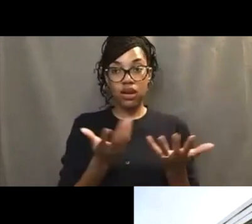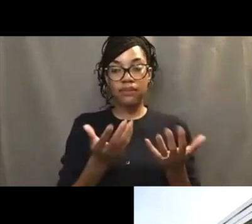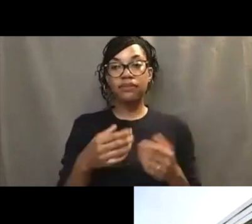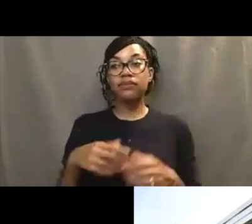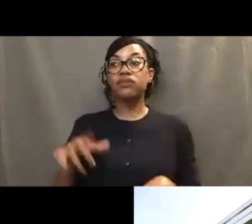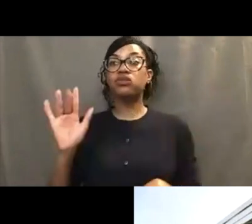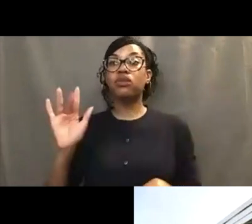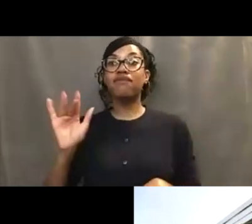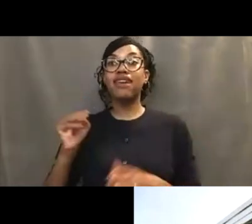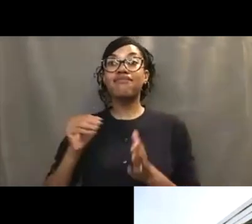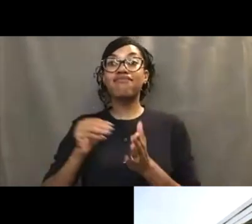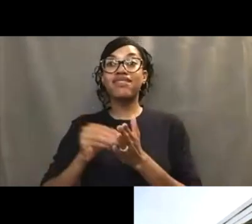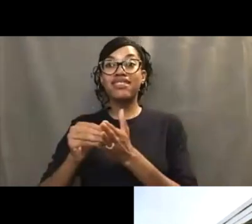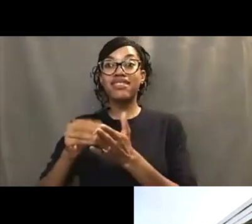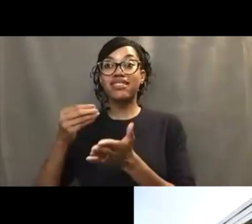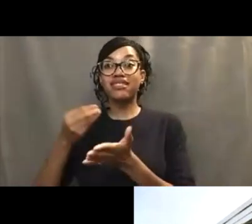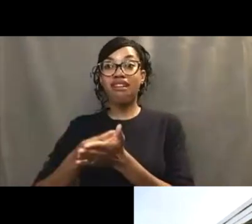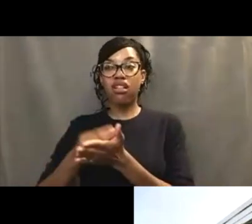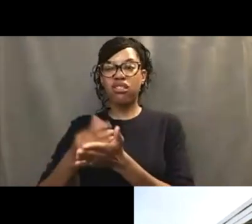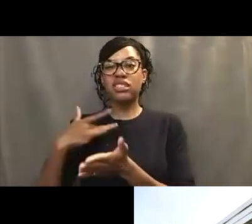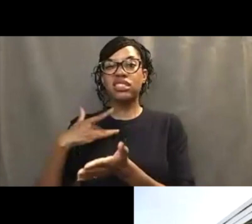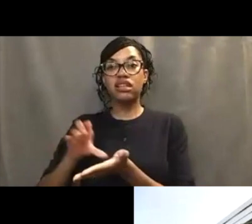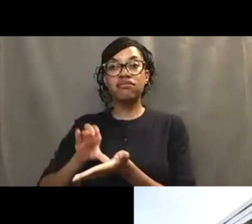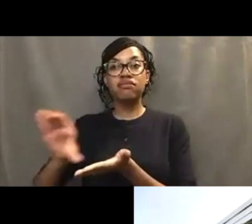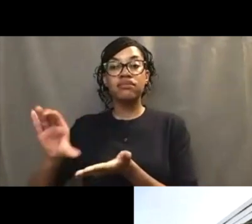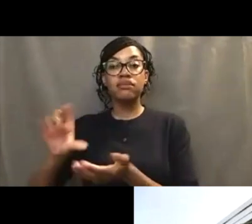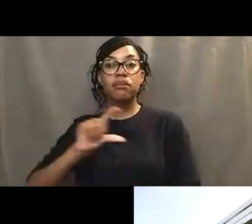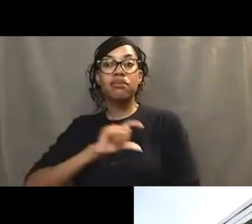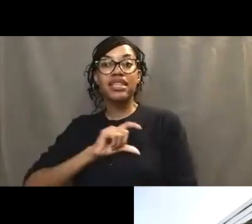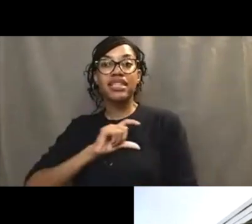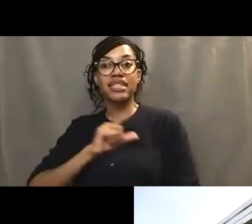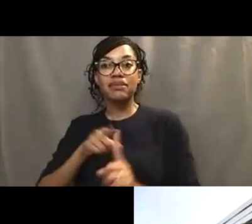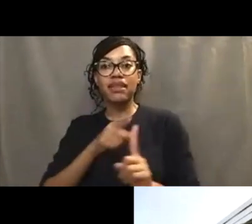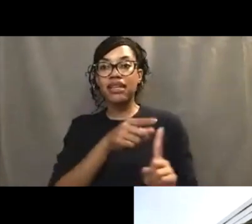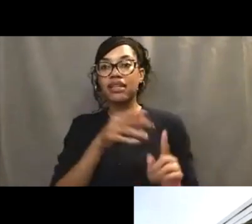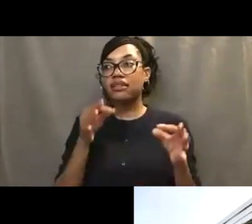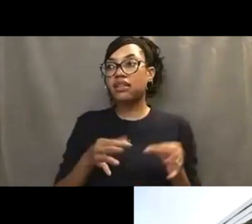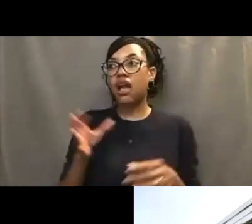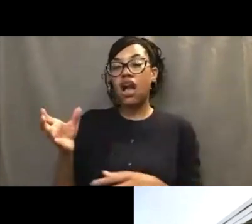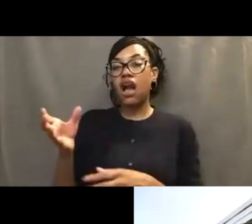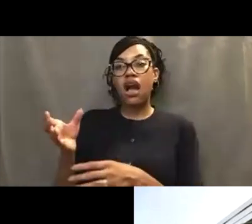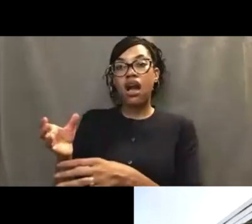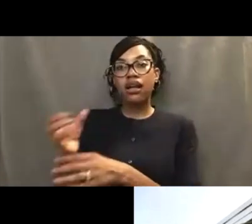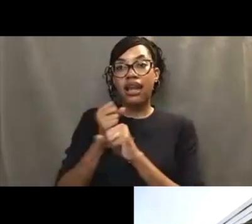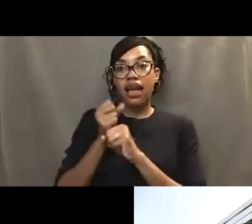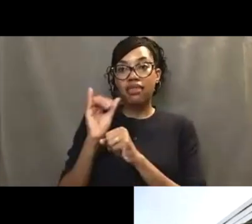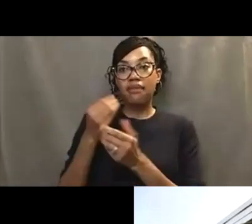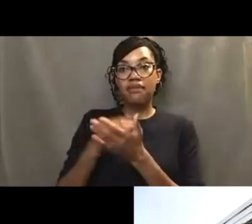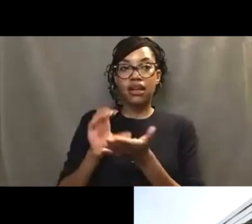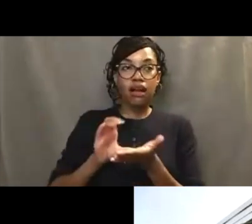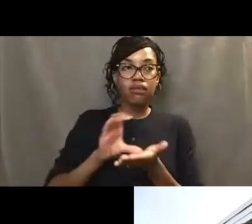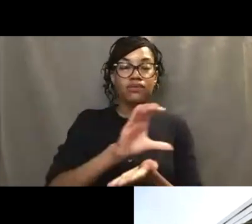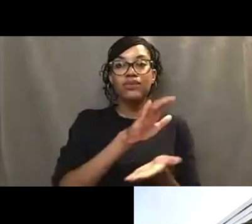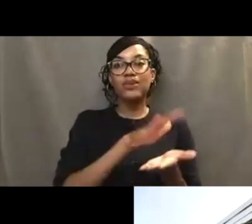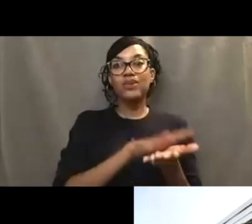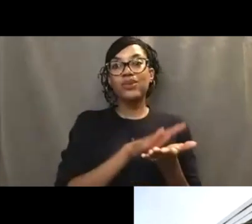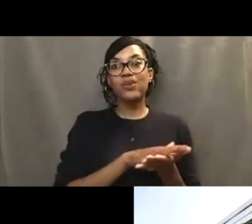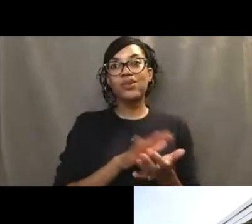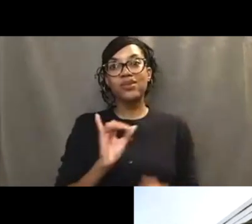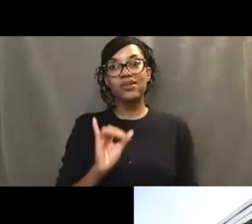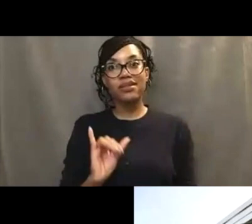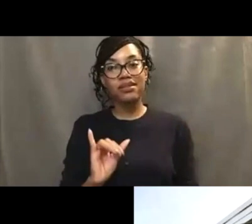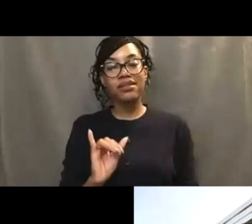School Police into community schools. So when there's just so much possibility and innovation